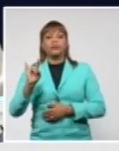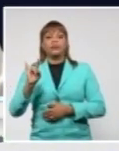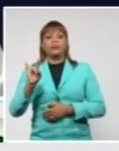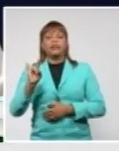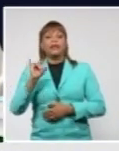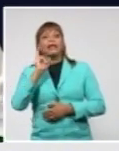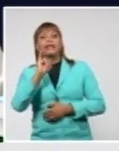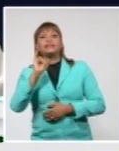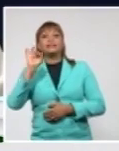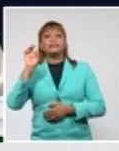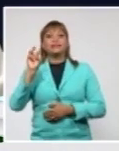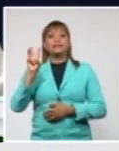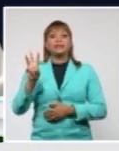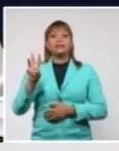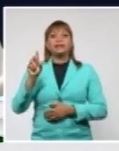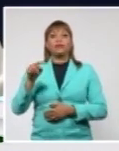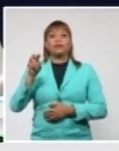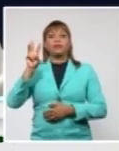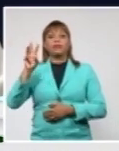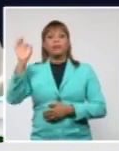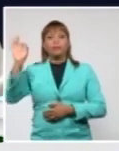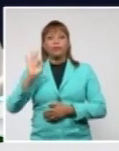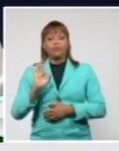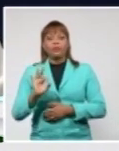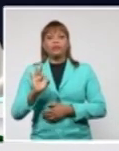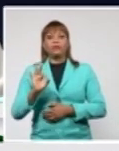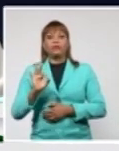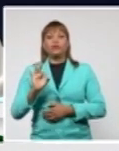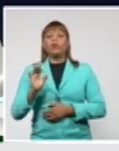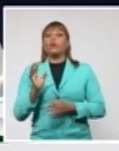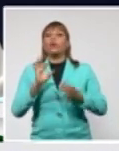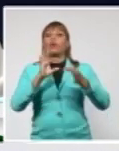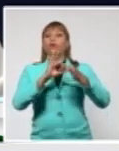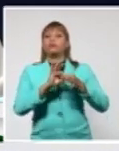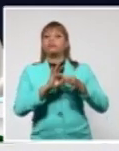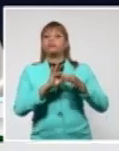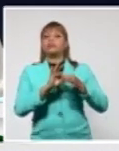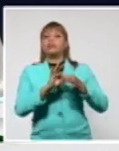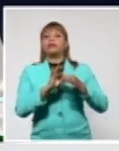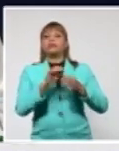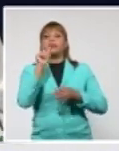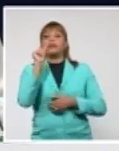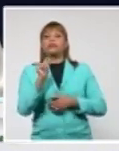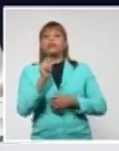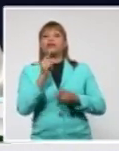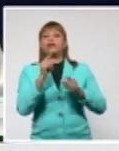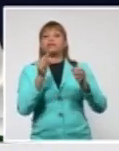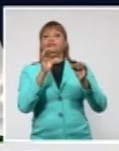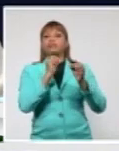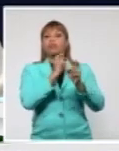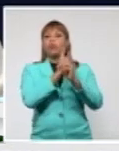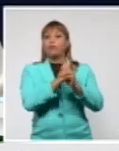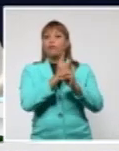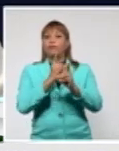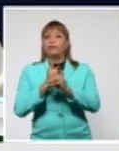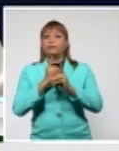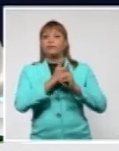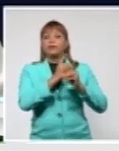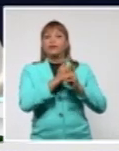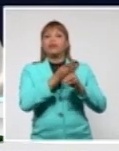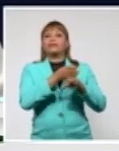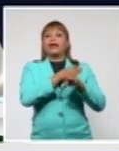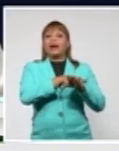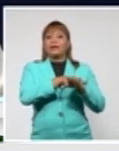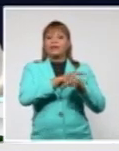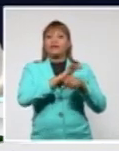Of the 30 cases diagnosed yesterday, 17 are female, representing 48.9%